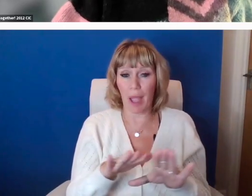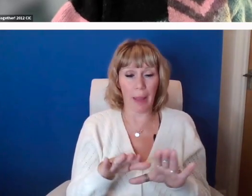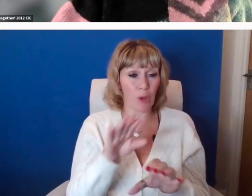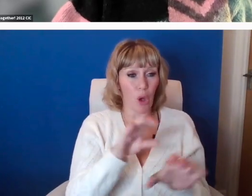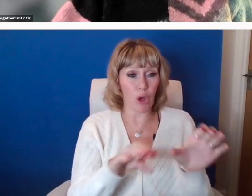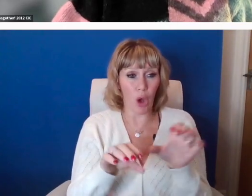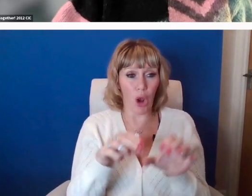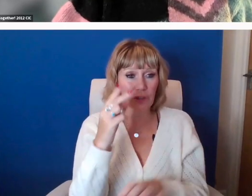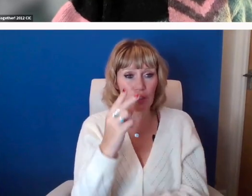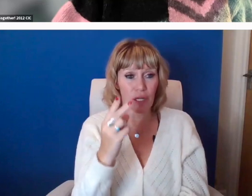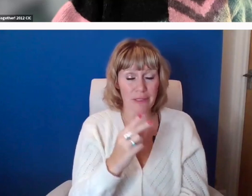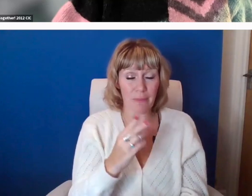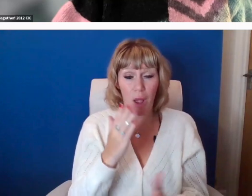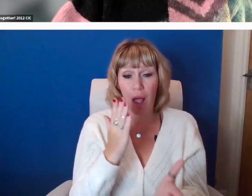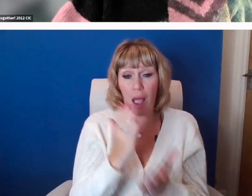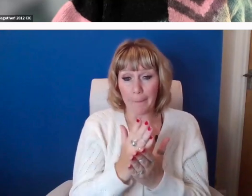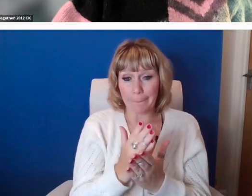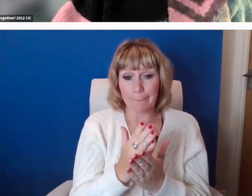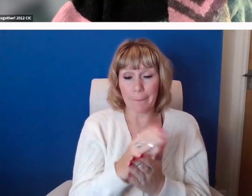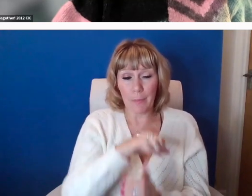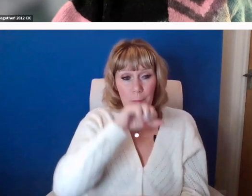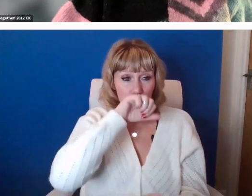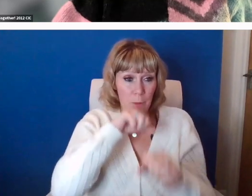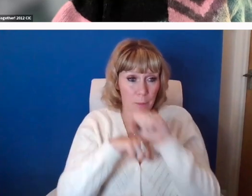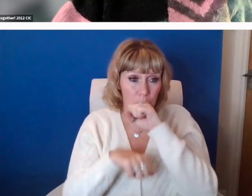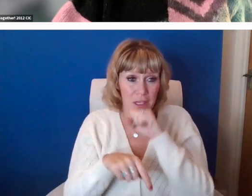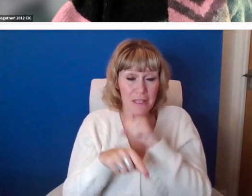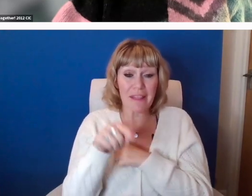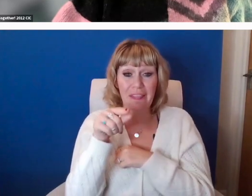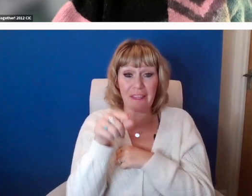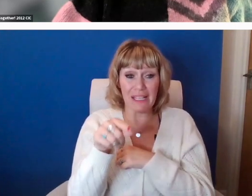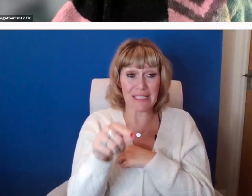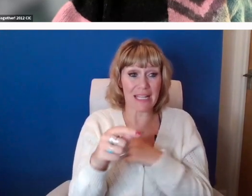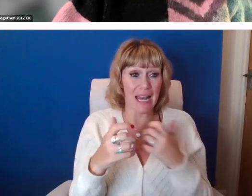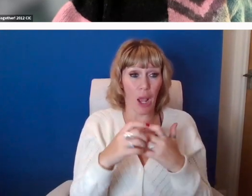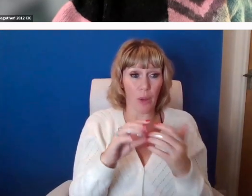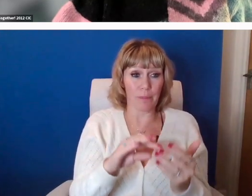yes, I really admire these collages, however anybody's created them.